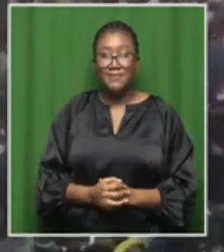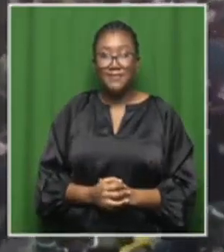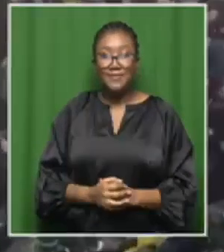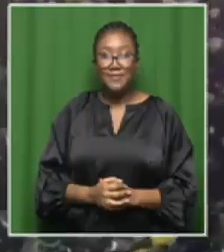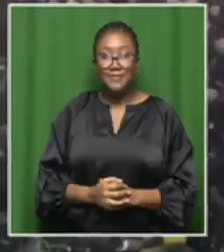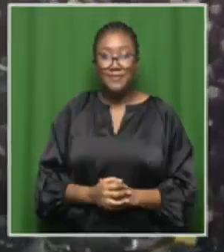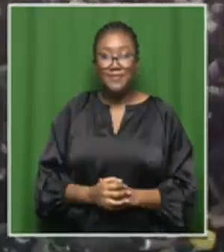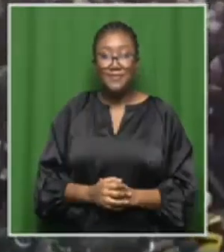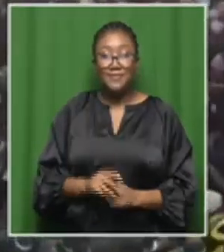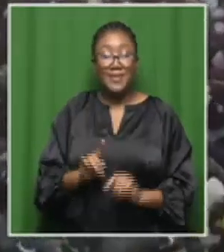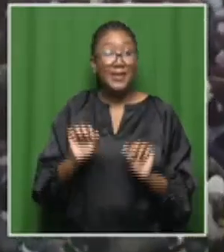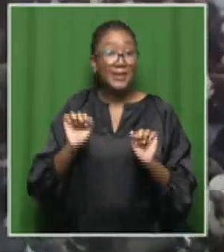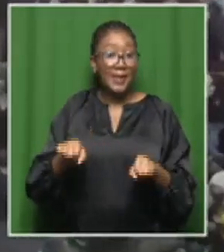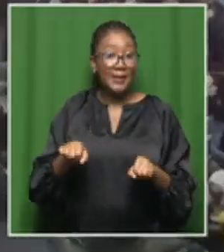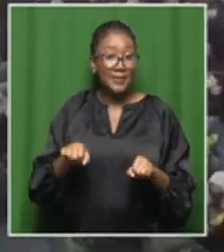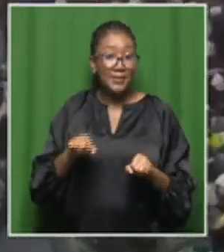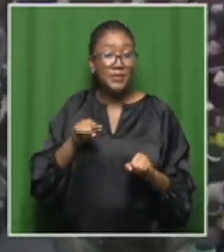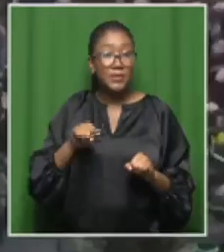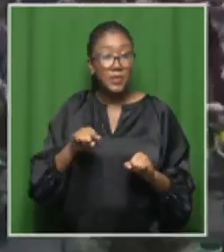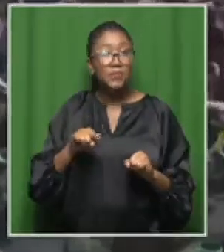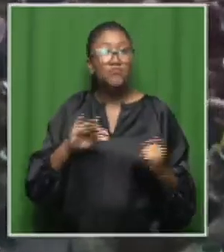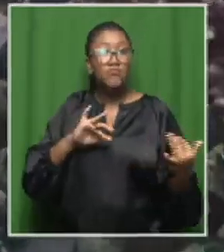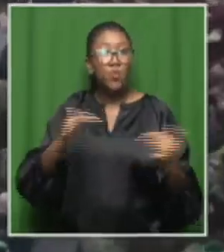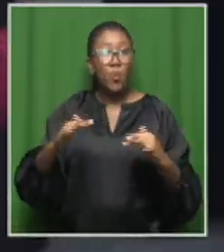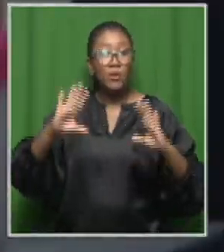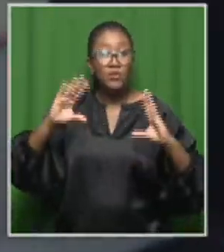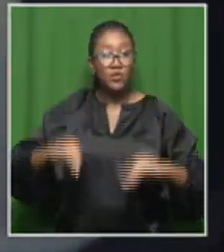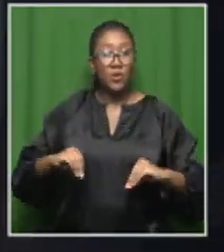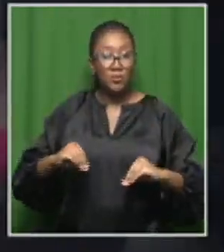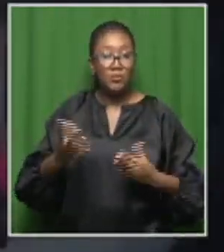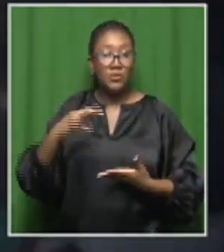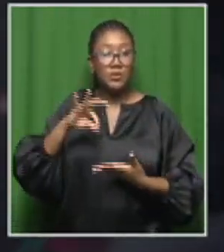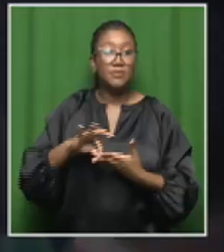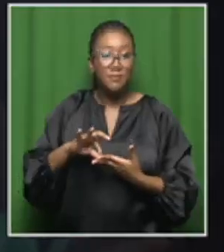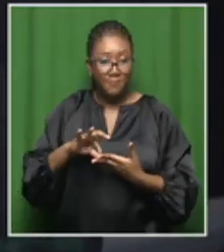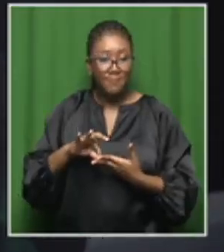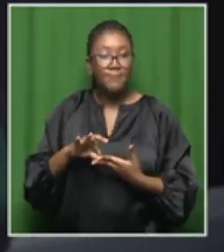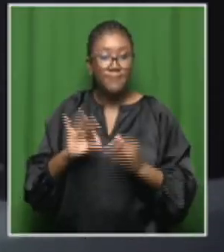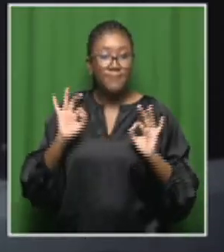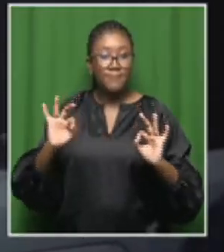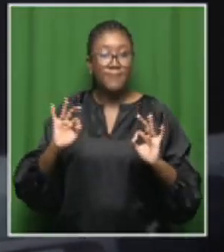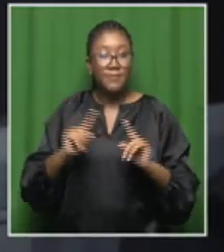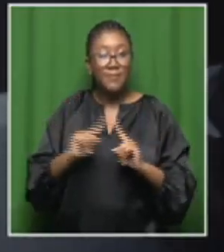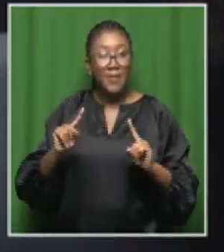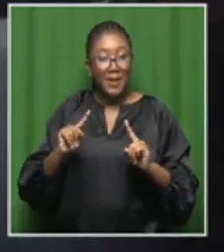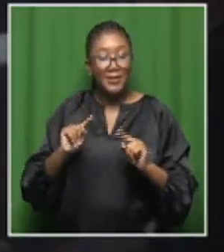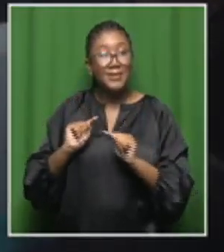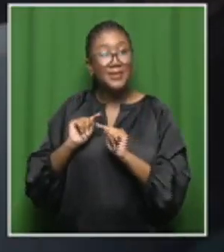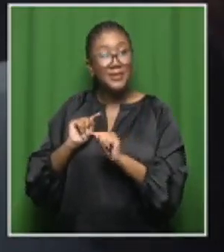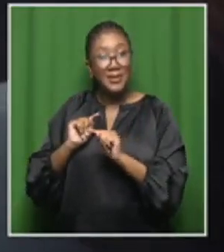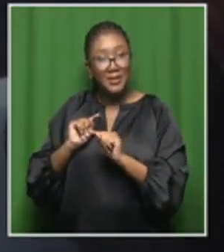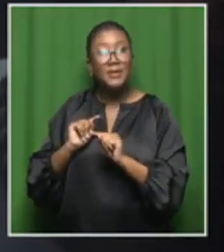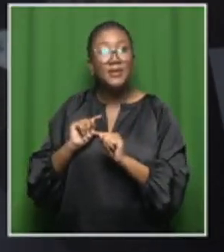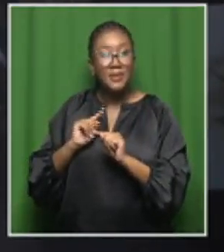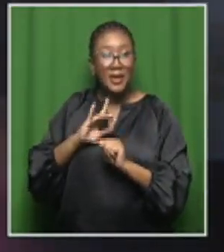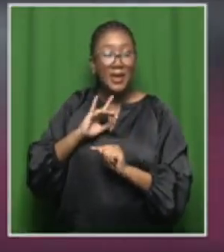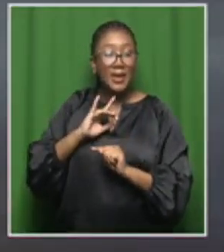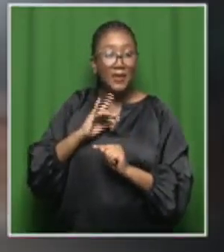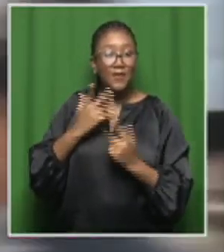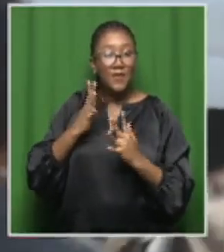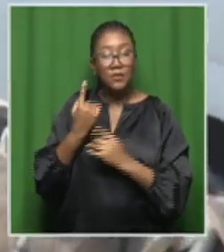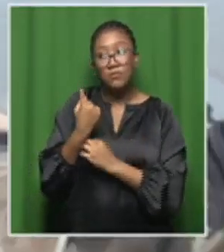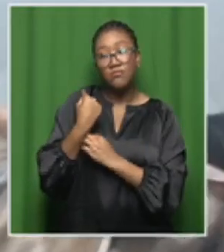While the ceasefire agreement largely holds ahead of the next exchange of traumatized Israeli hostages for Palestinian prisoners on